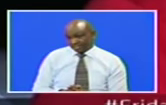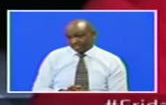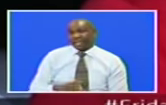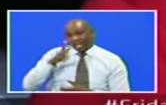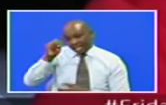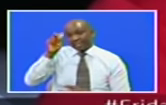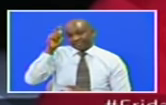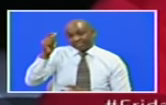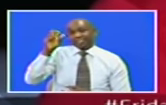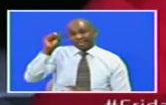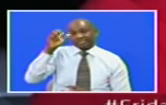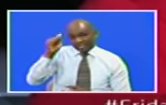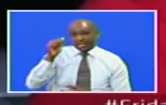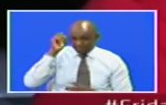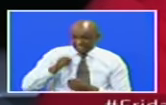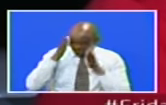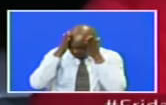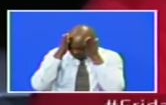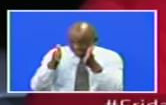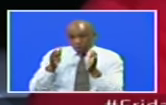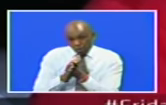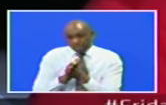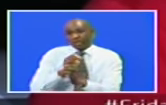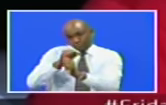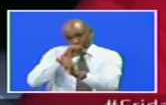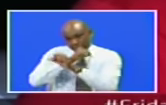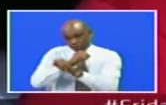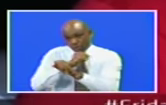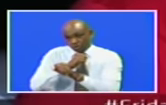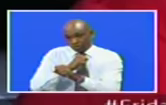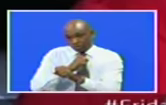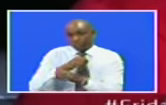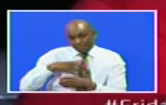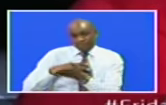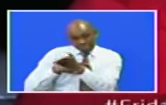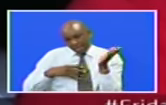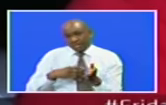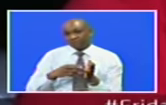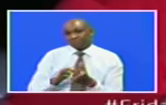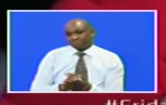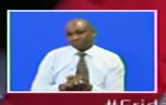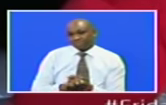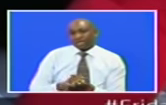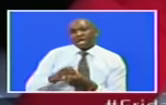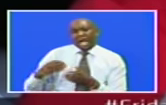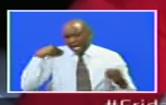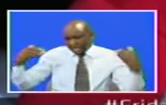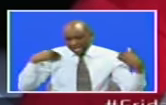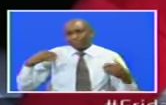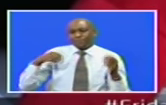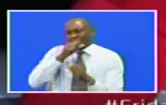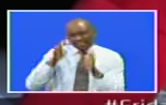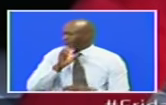NTSA should concentrate on safety measures, not harassing motorists.